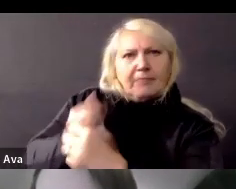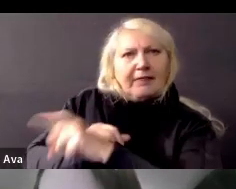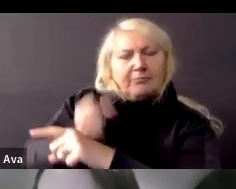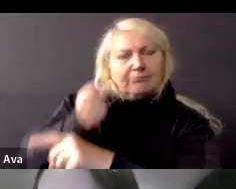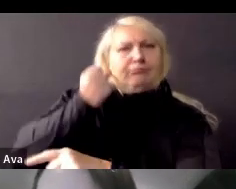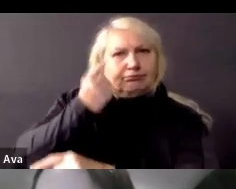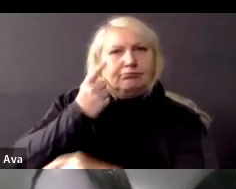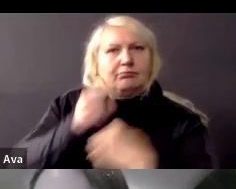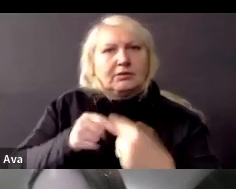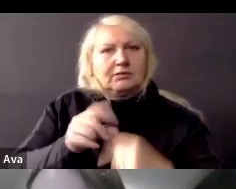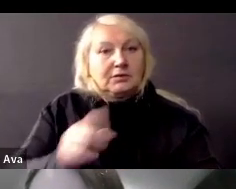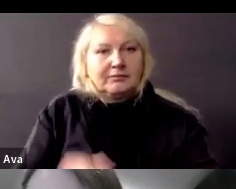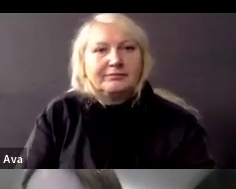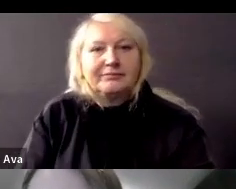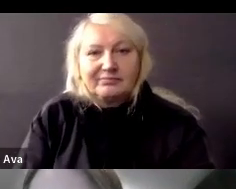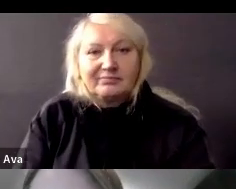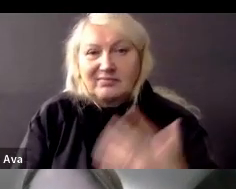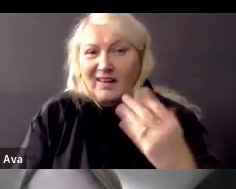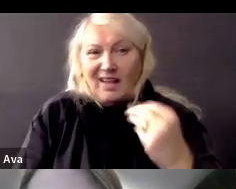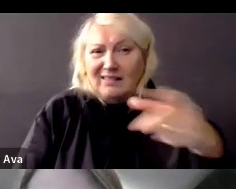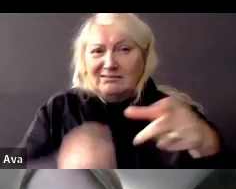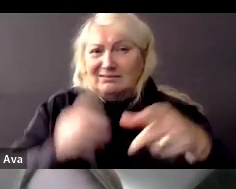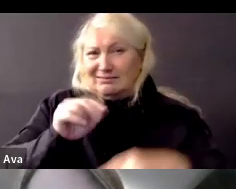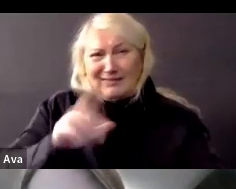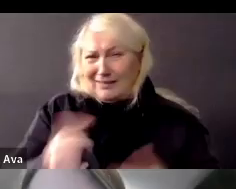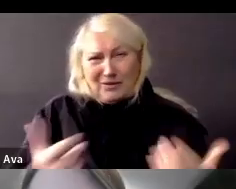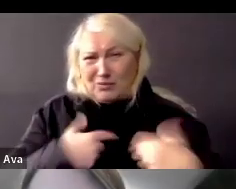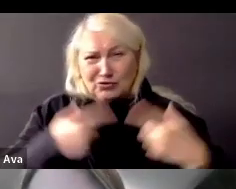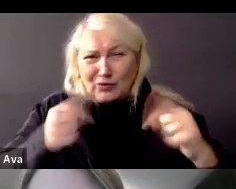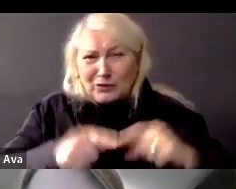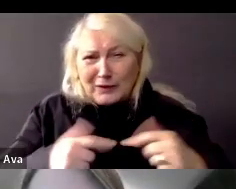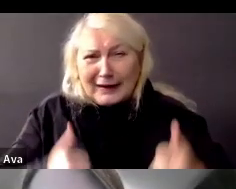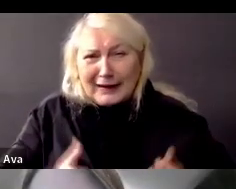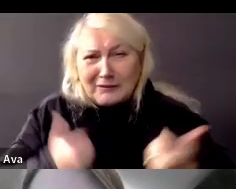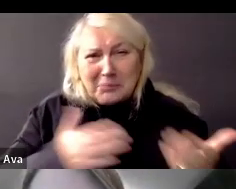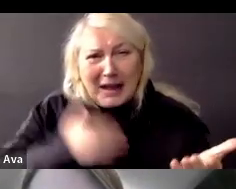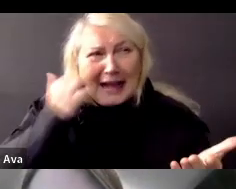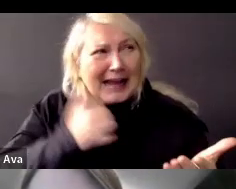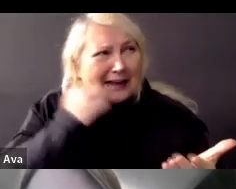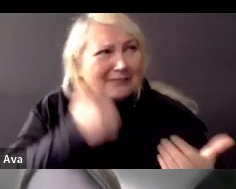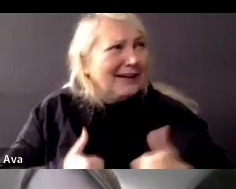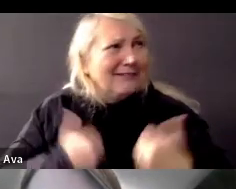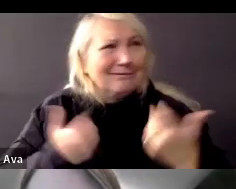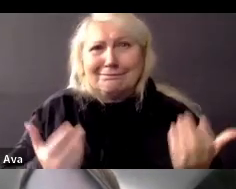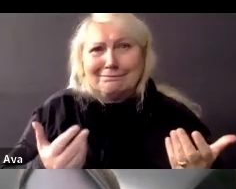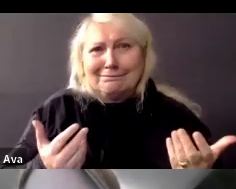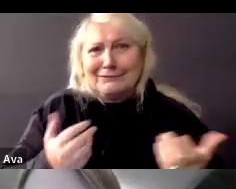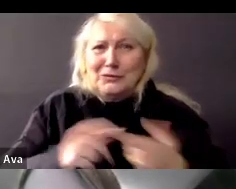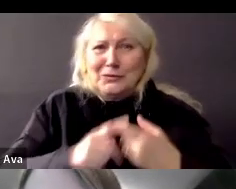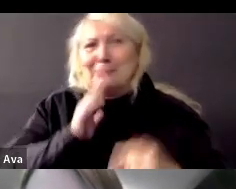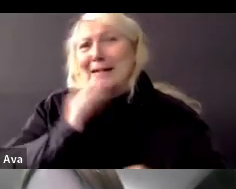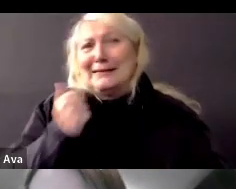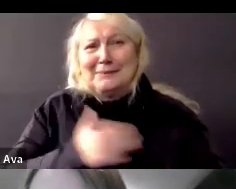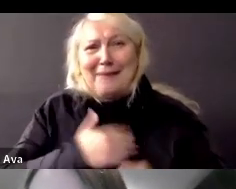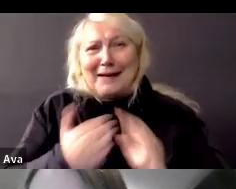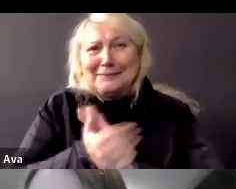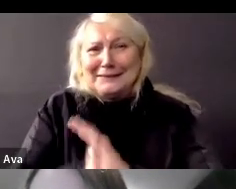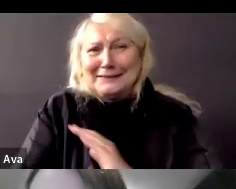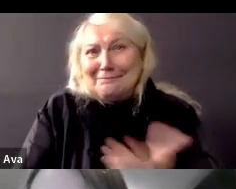disability? That we're just trying to live our lives to the best of our ability.